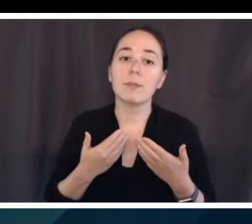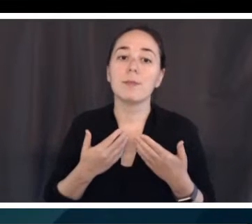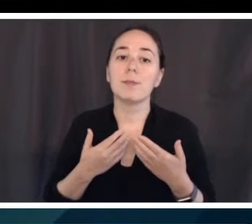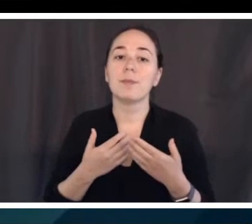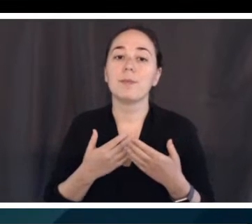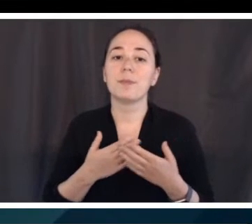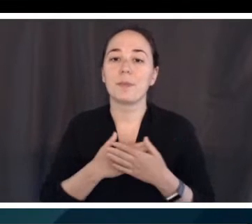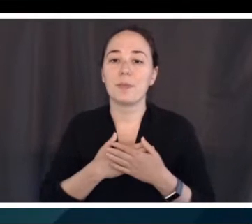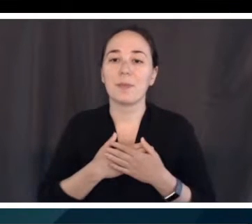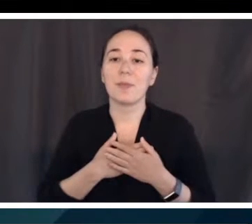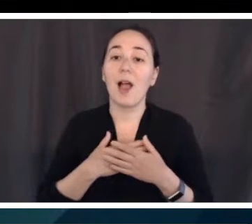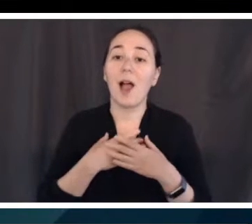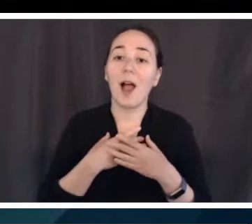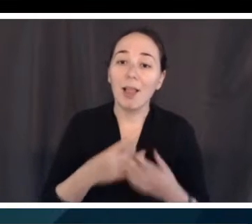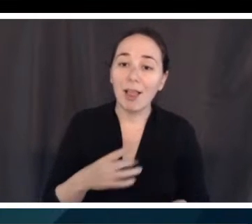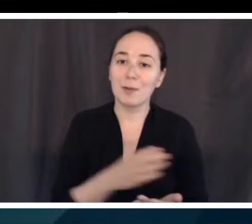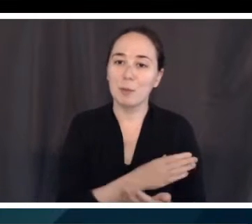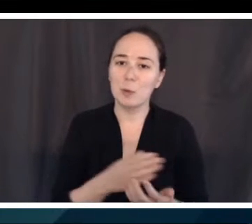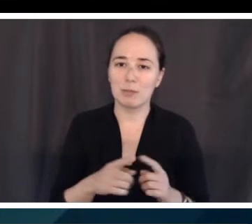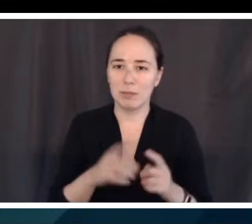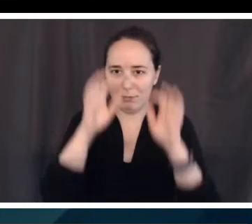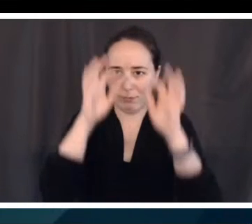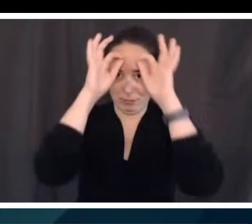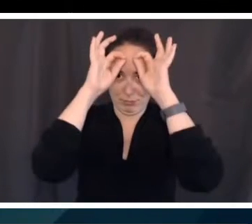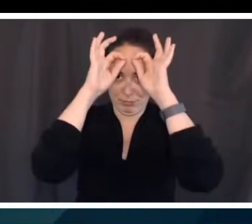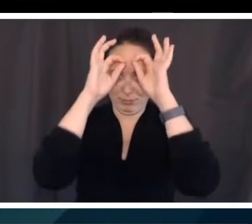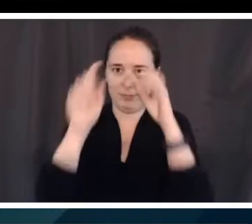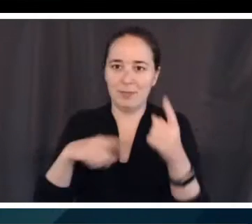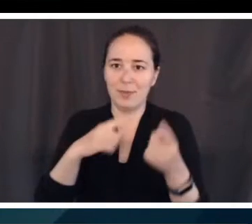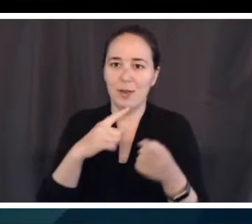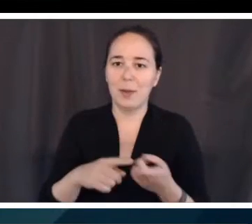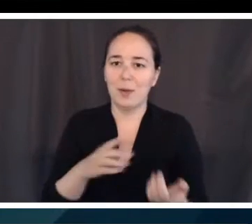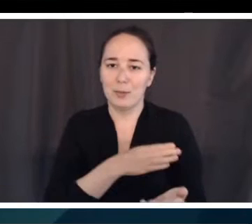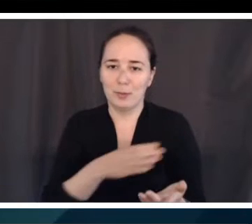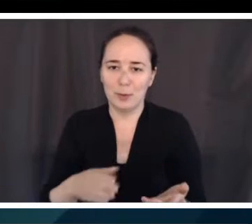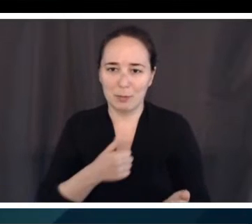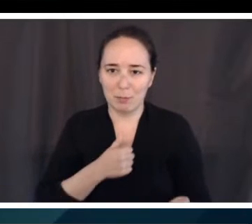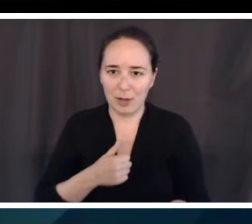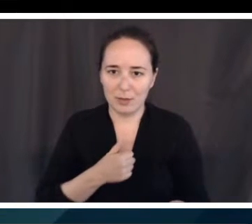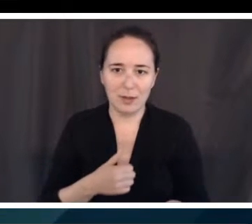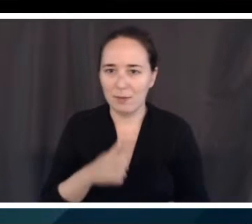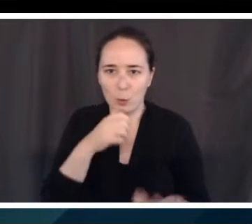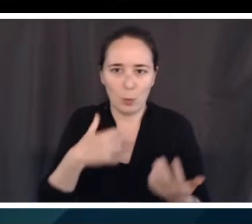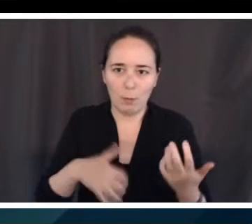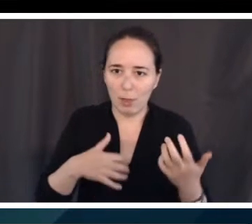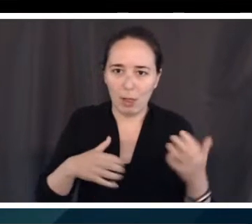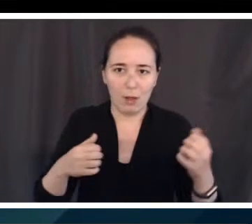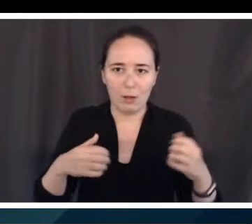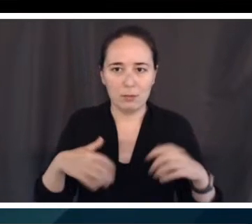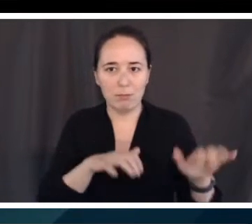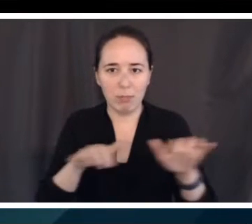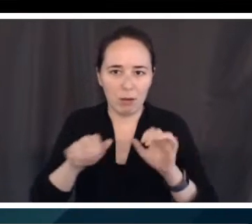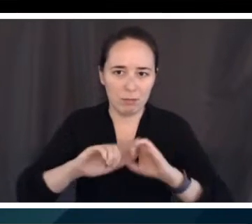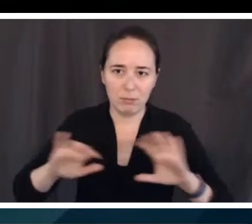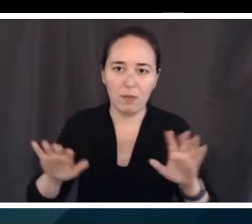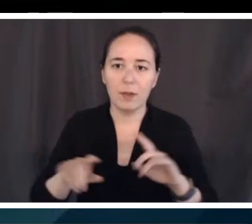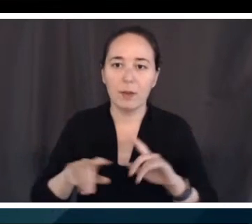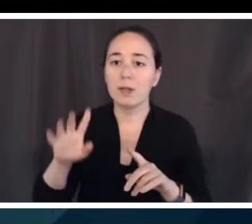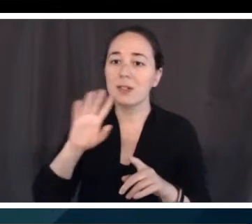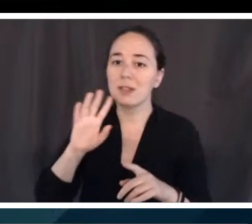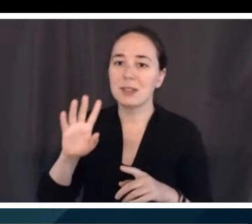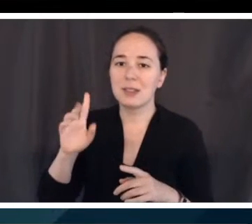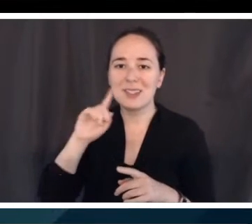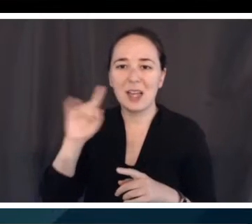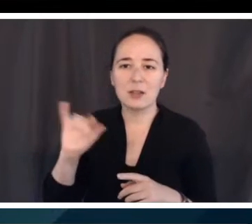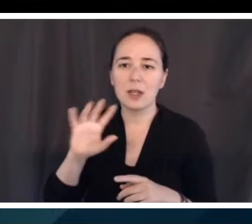musically ignorant as far as really, I'm an appreciator, but not a musician myself. But it sounds like you're describing jazz kind